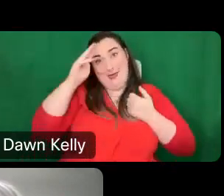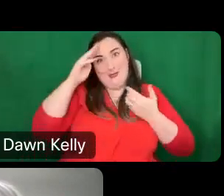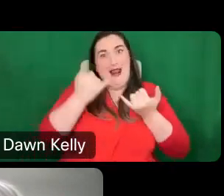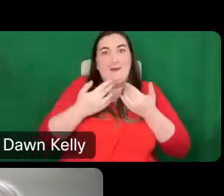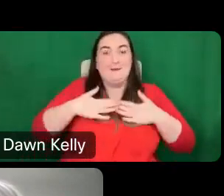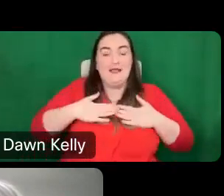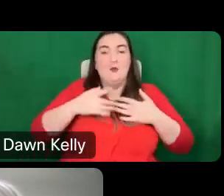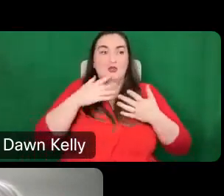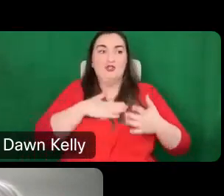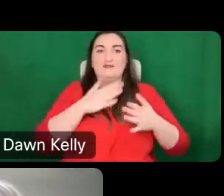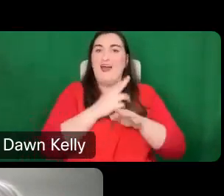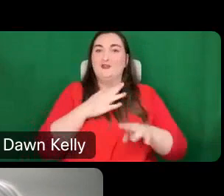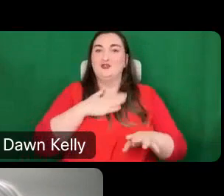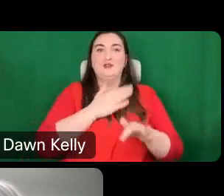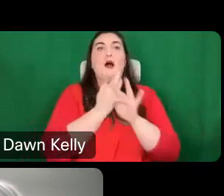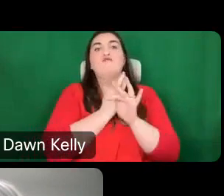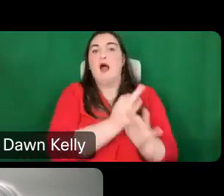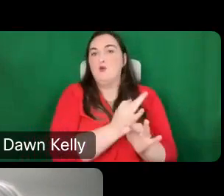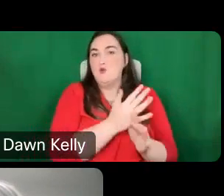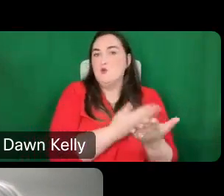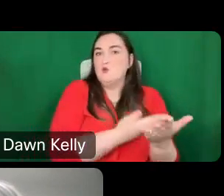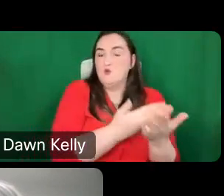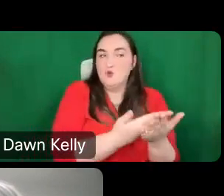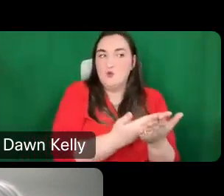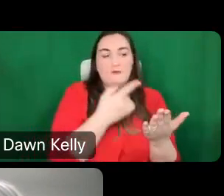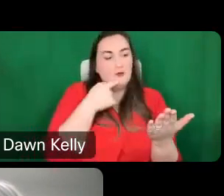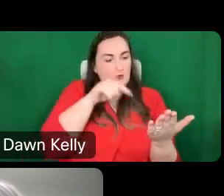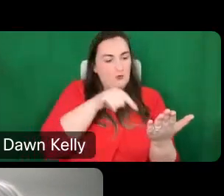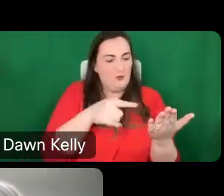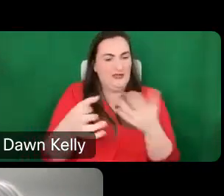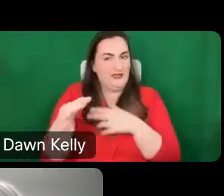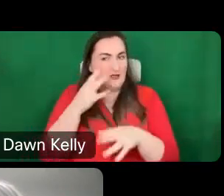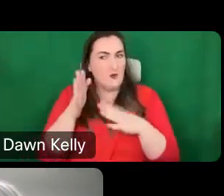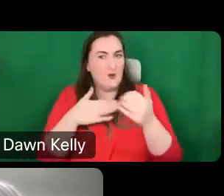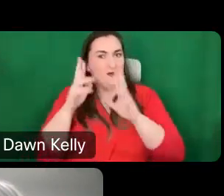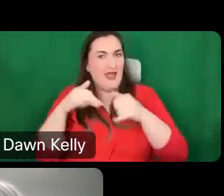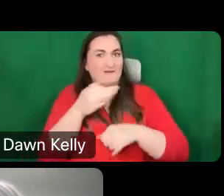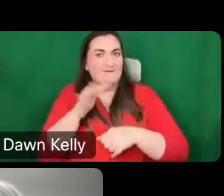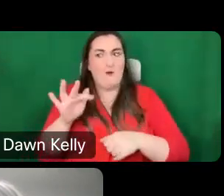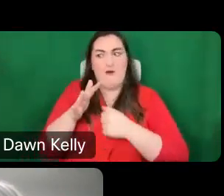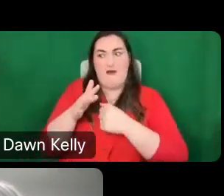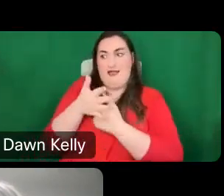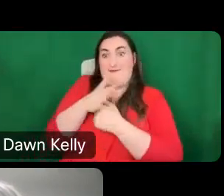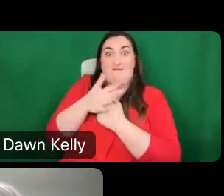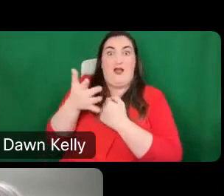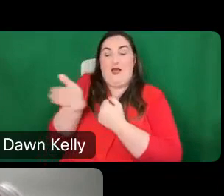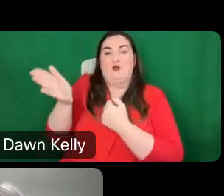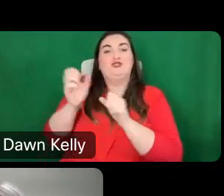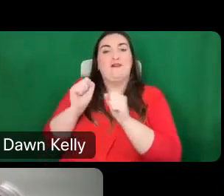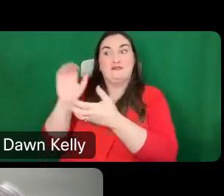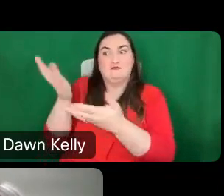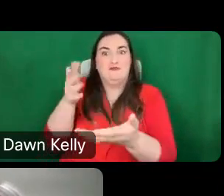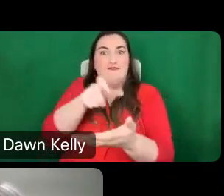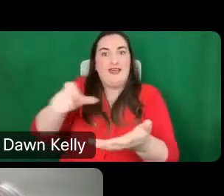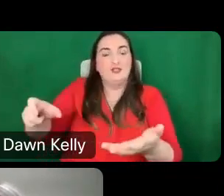beyond simple compliance and try and get what we can for our services and for patients out of this new legislation. That's